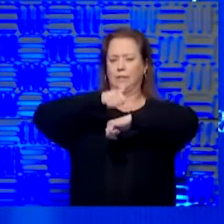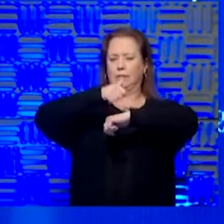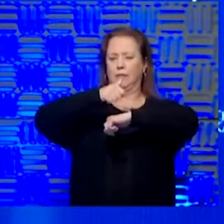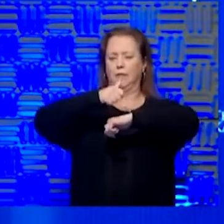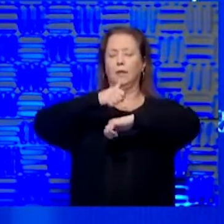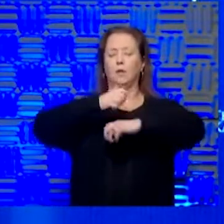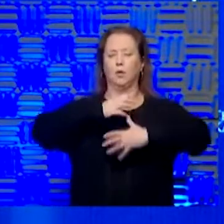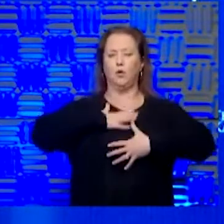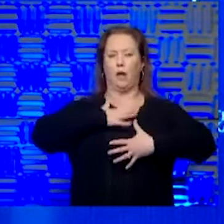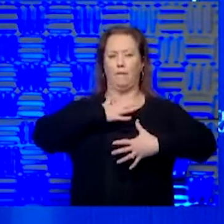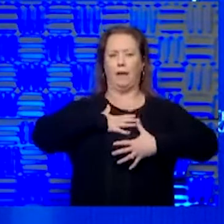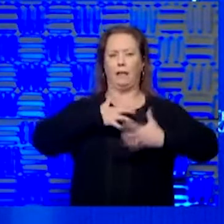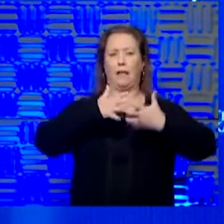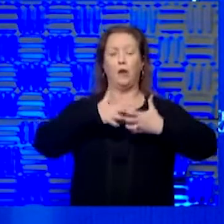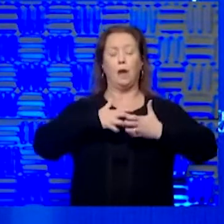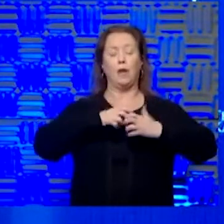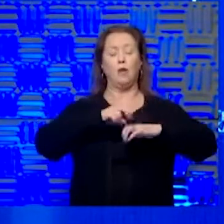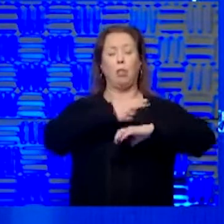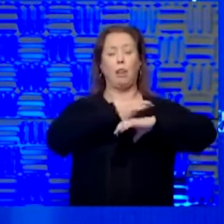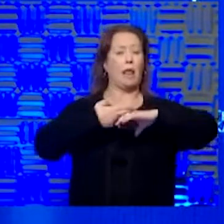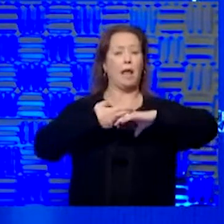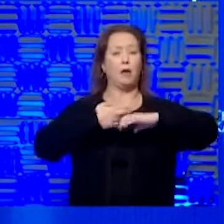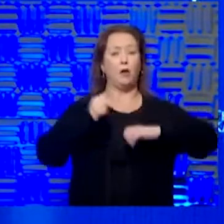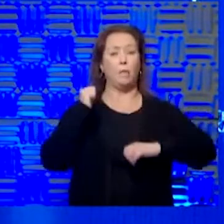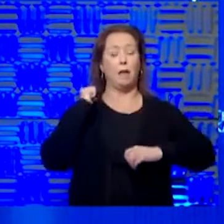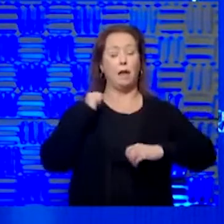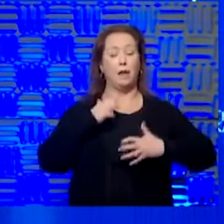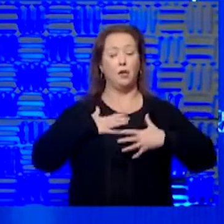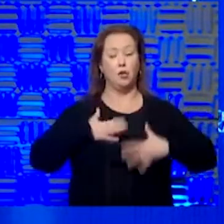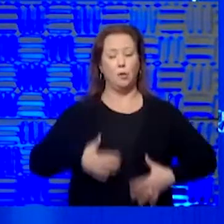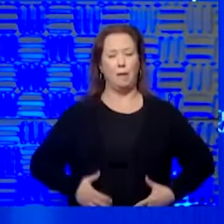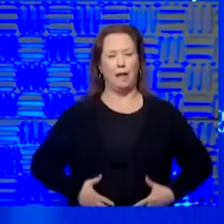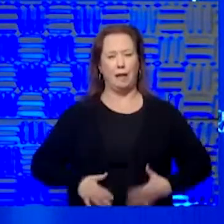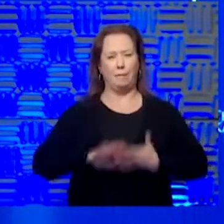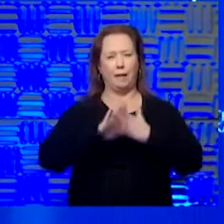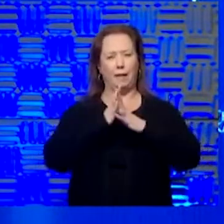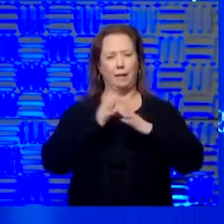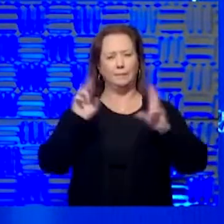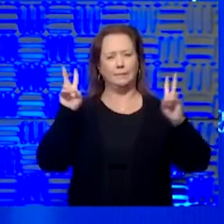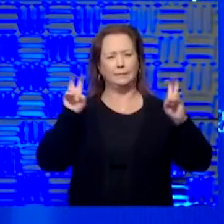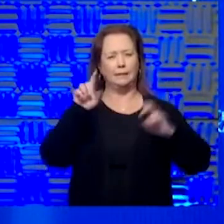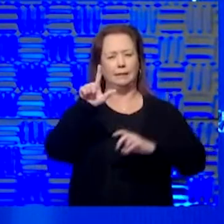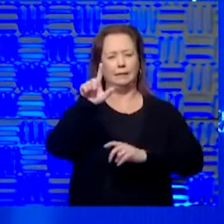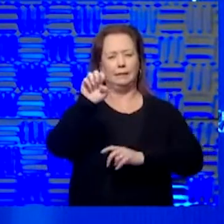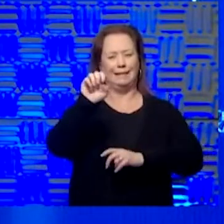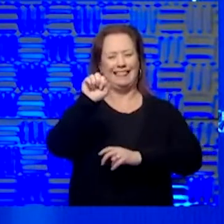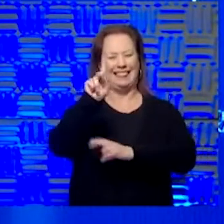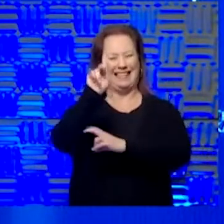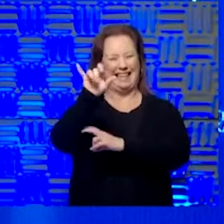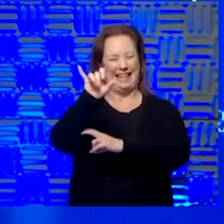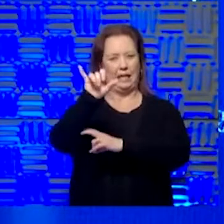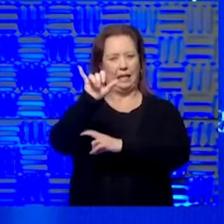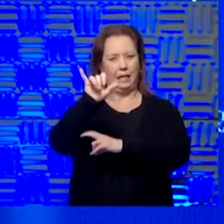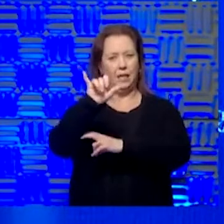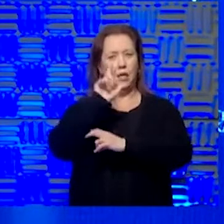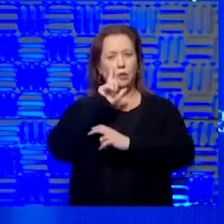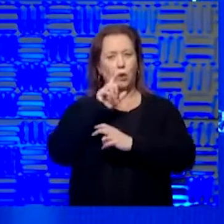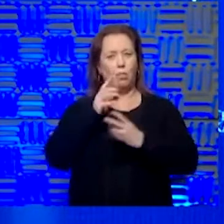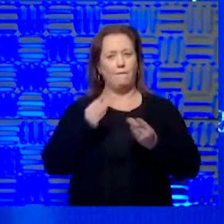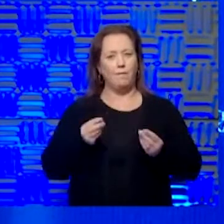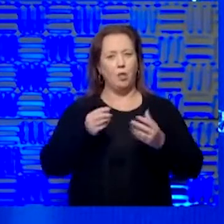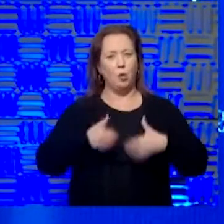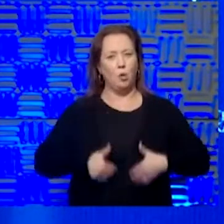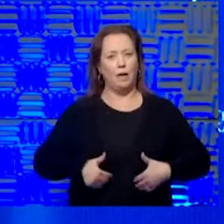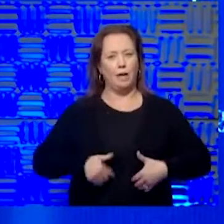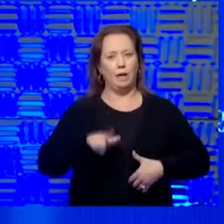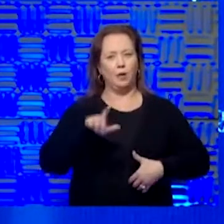a ventilator and you're on your back, right, is that your body gets leaky. And the excess fluid in your lung tends to settle in the